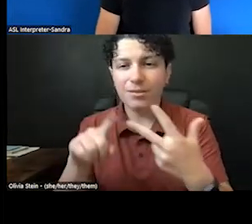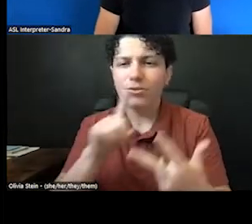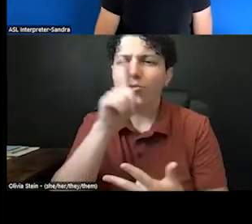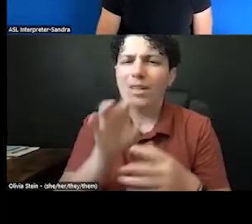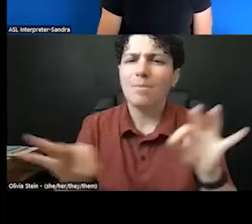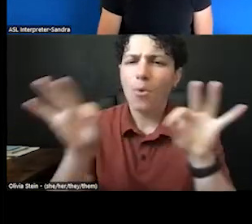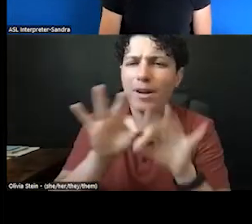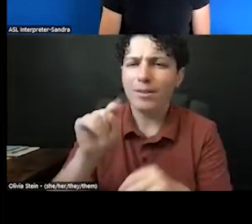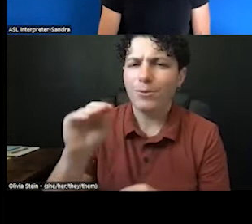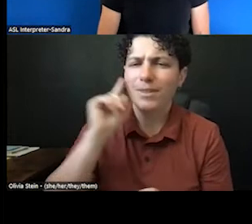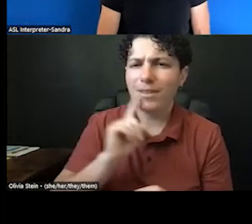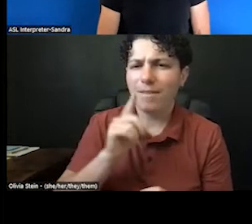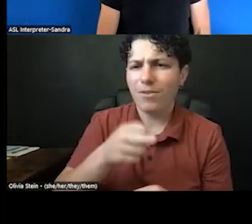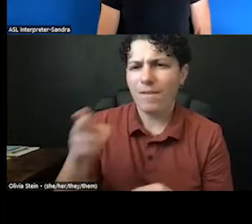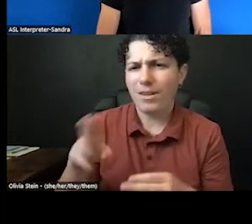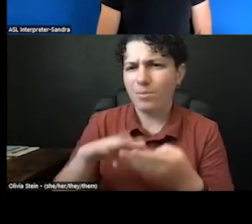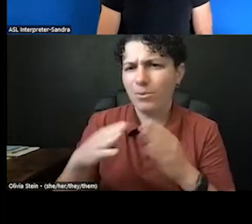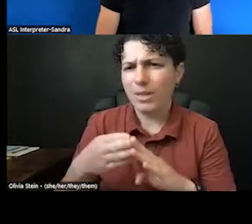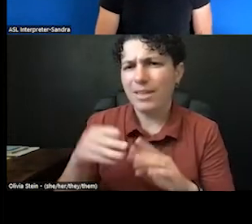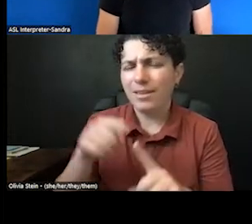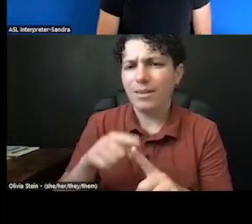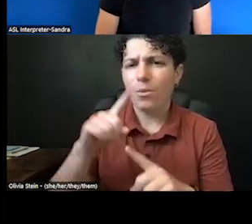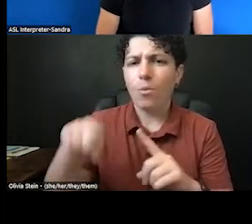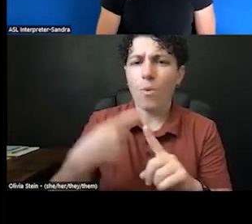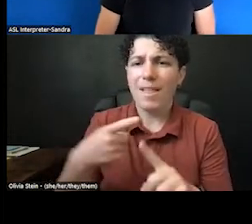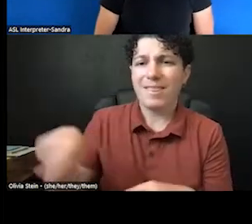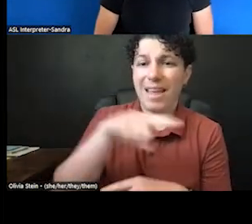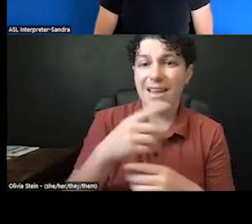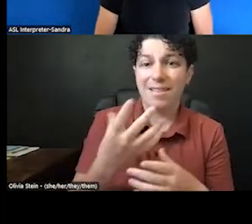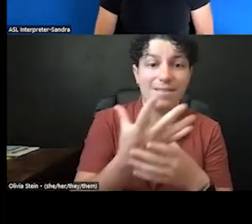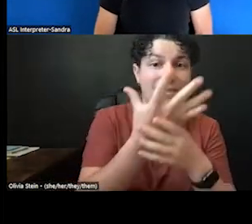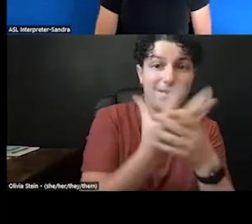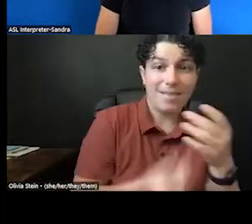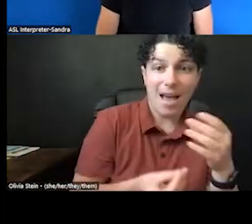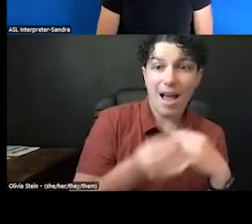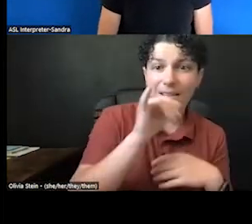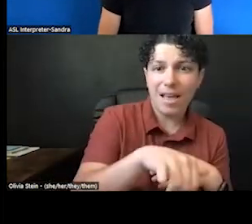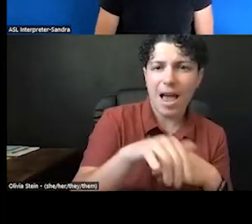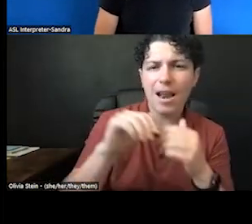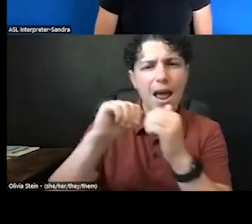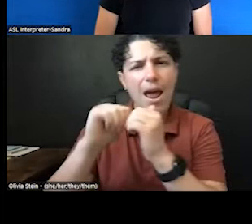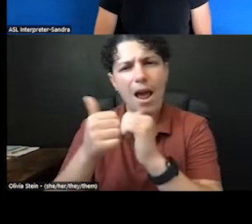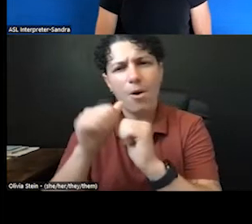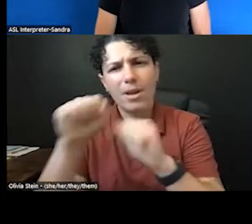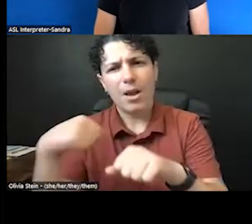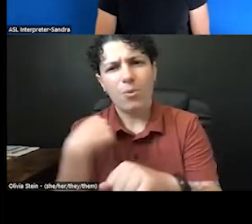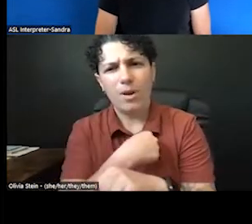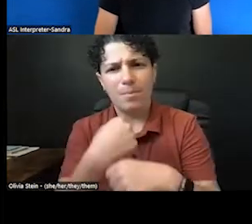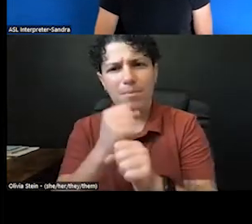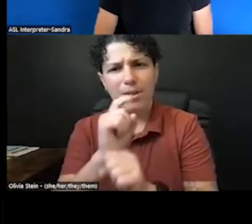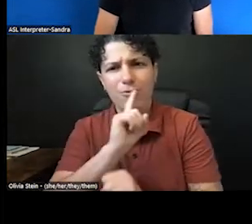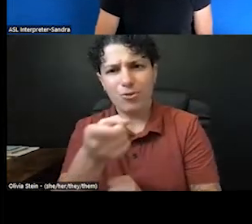there's communication. These three things are so essential to deaf and hard of hearing people in the community. And when they are left out of